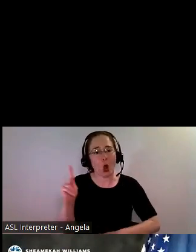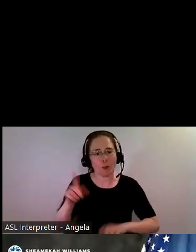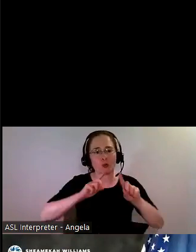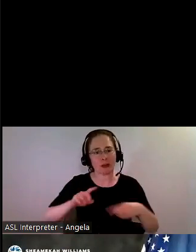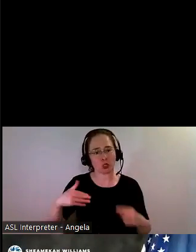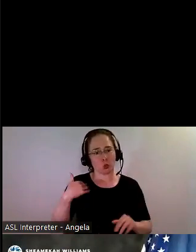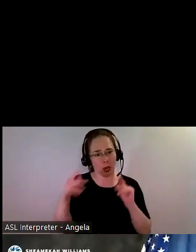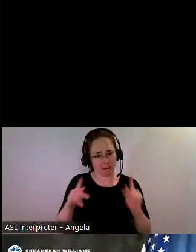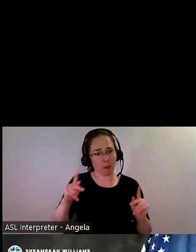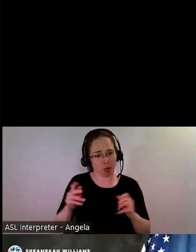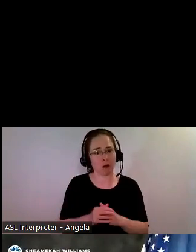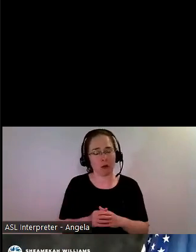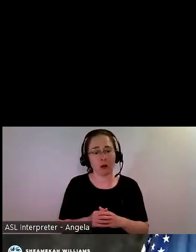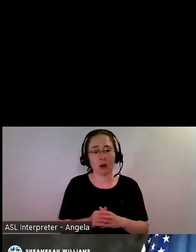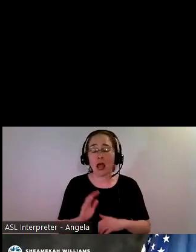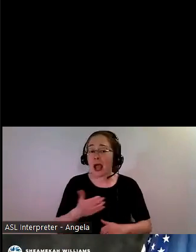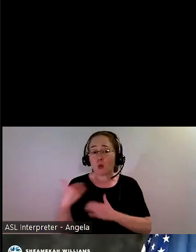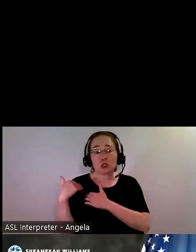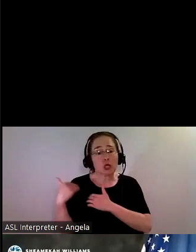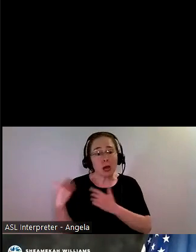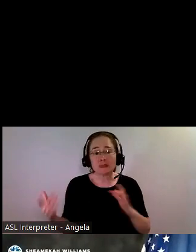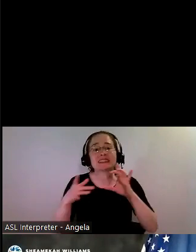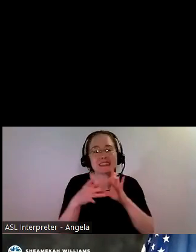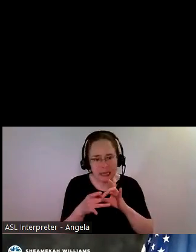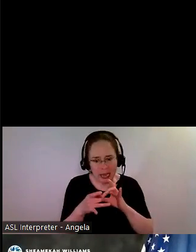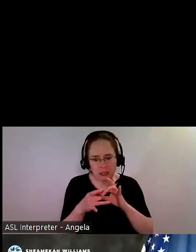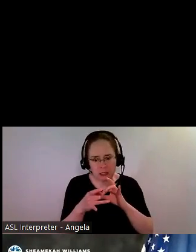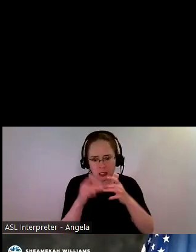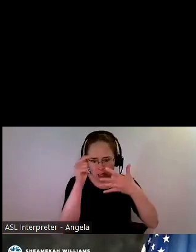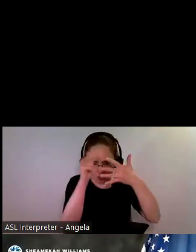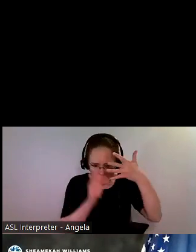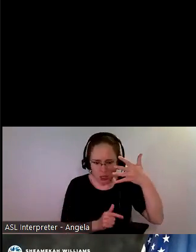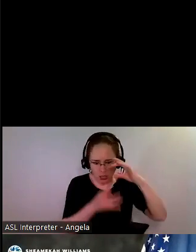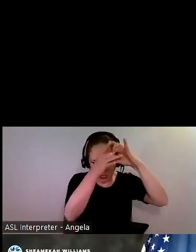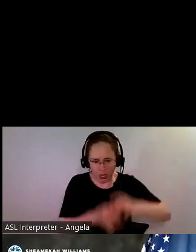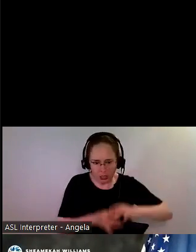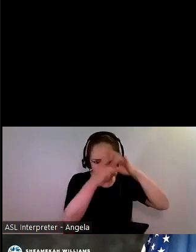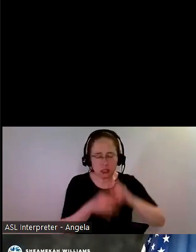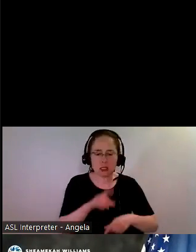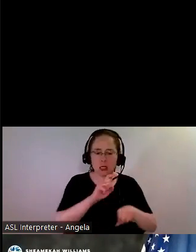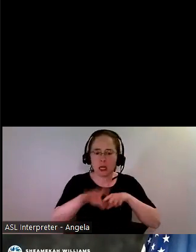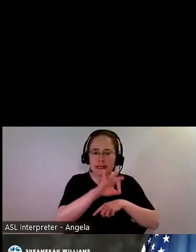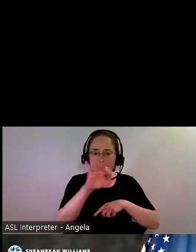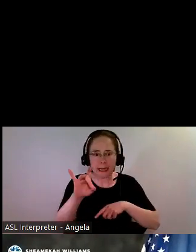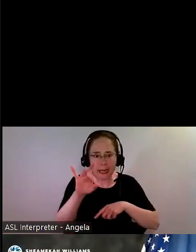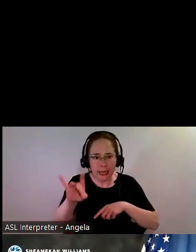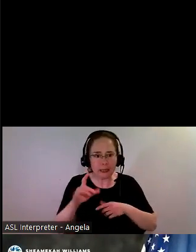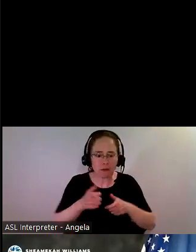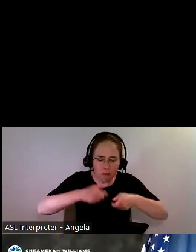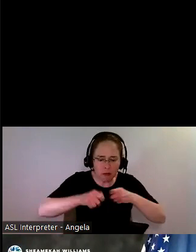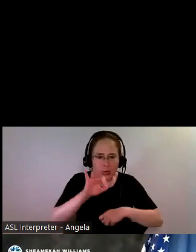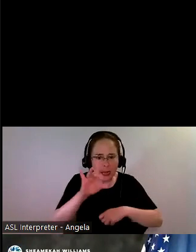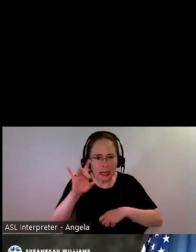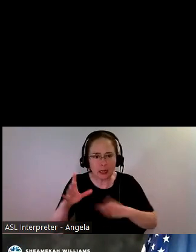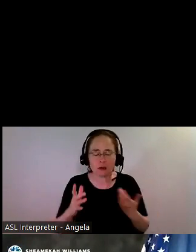people. And so really what our job is to really connect those dots from 988 when in fact a young person provides 988. Our response system in our